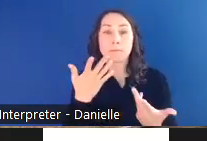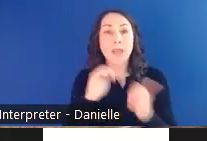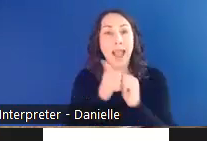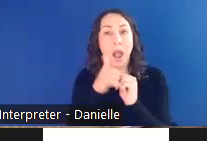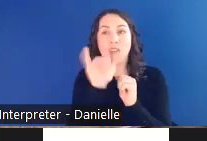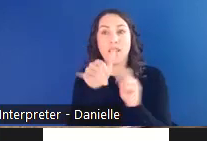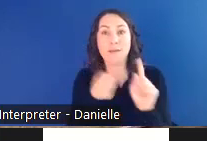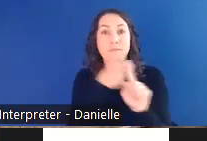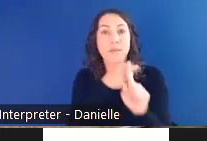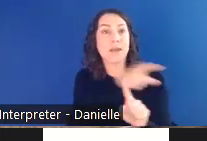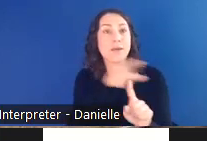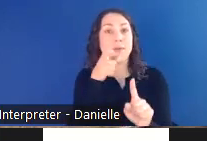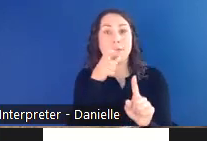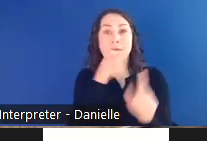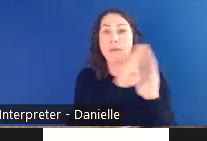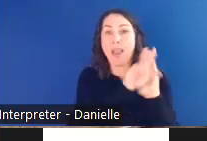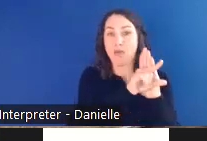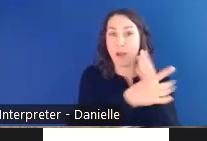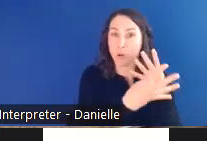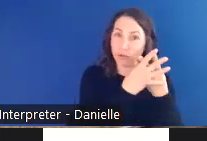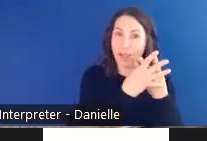justice system. If you want to put your email